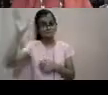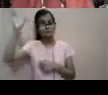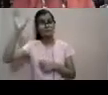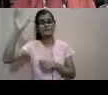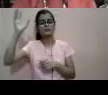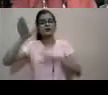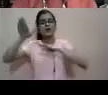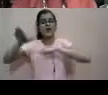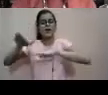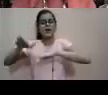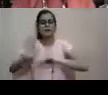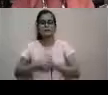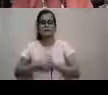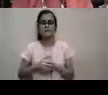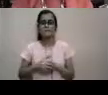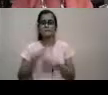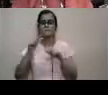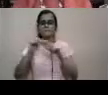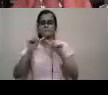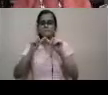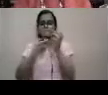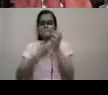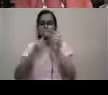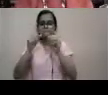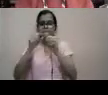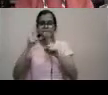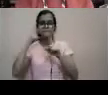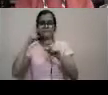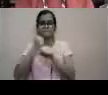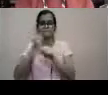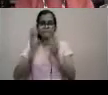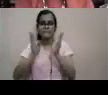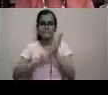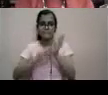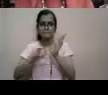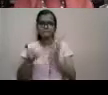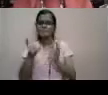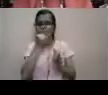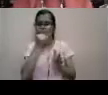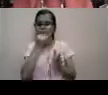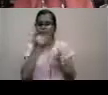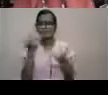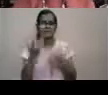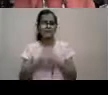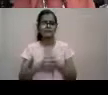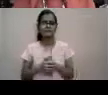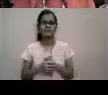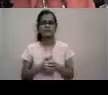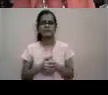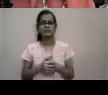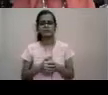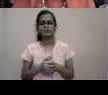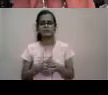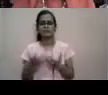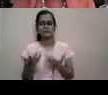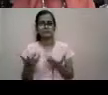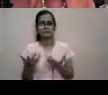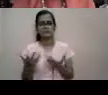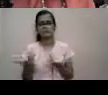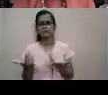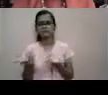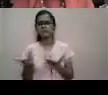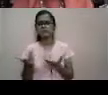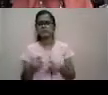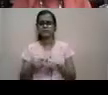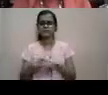The mistake is related to one in which we attribute to all members of a class the characteristics